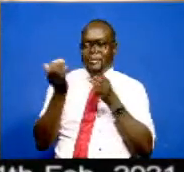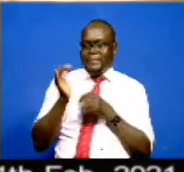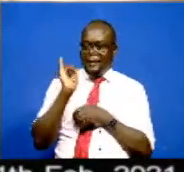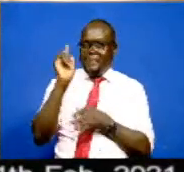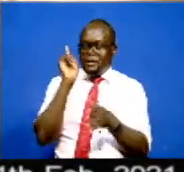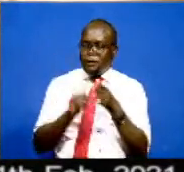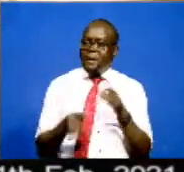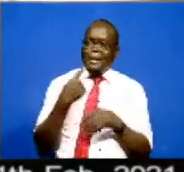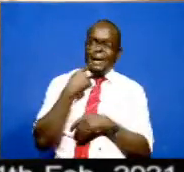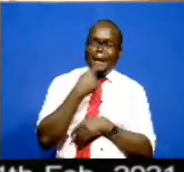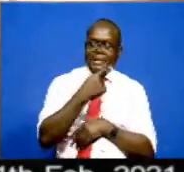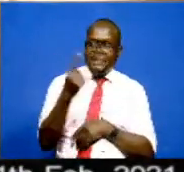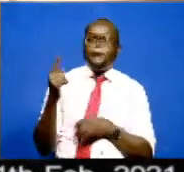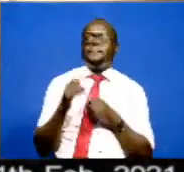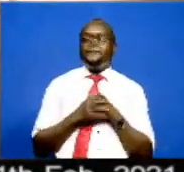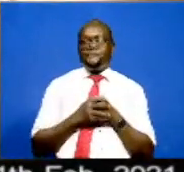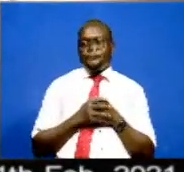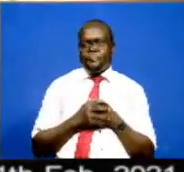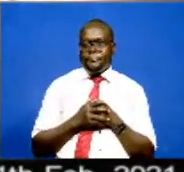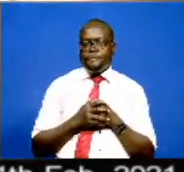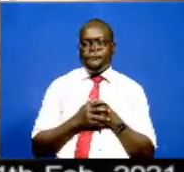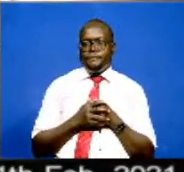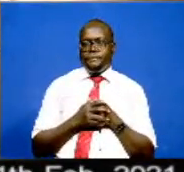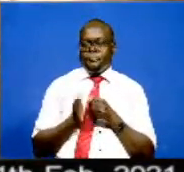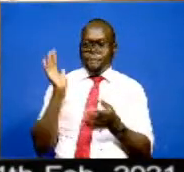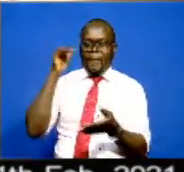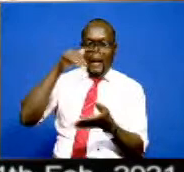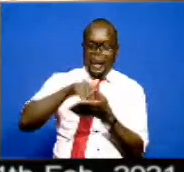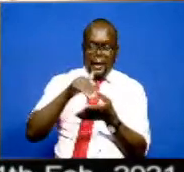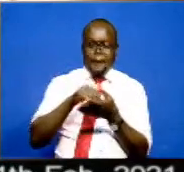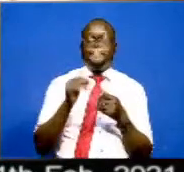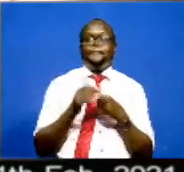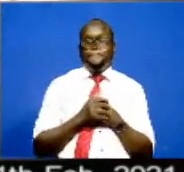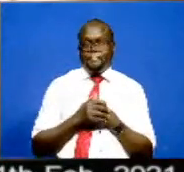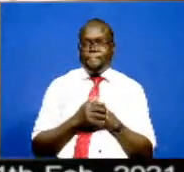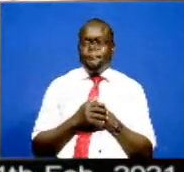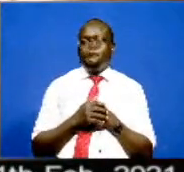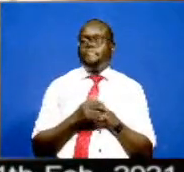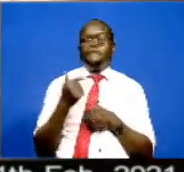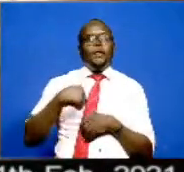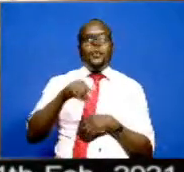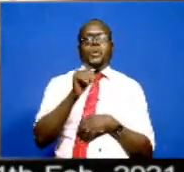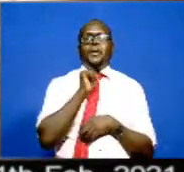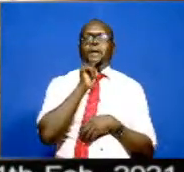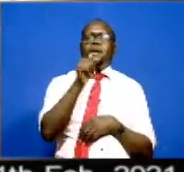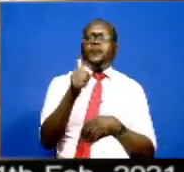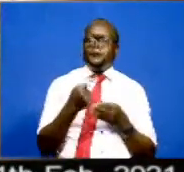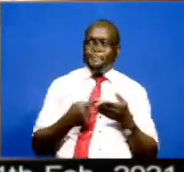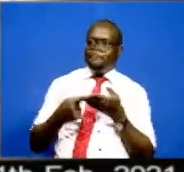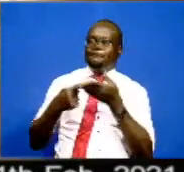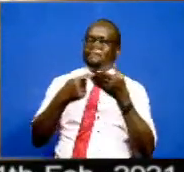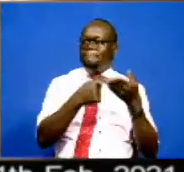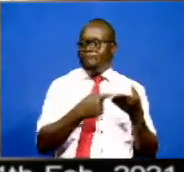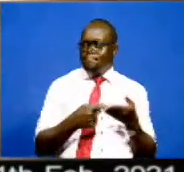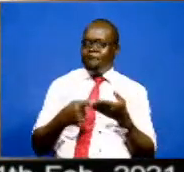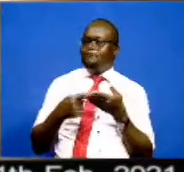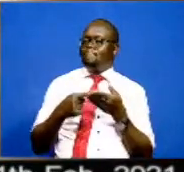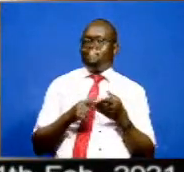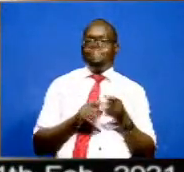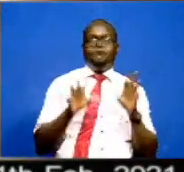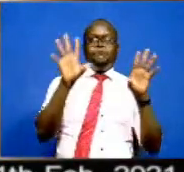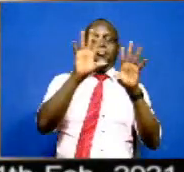wanted to say, Mr. Speaker. But again, let not the discussion that went around the